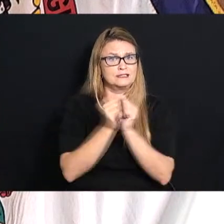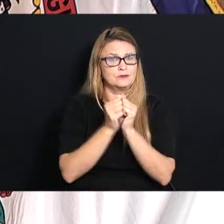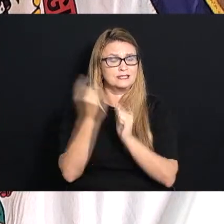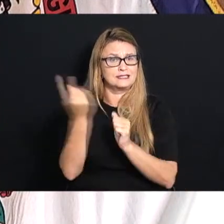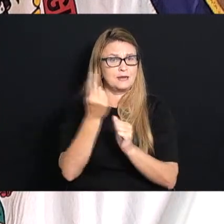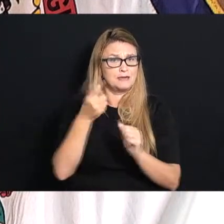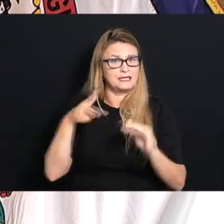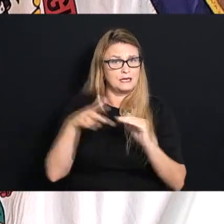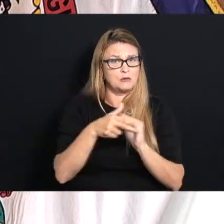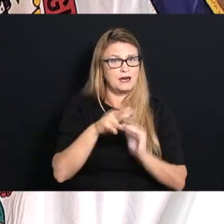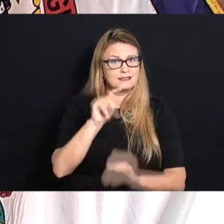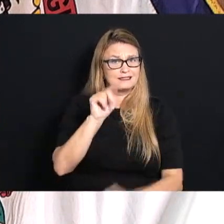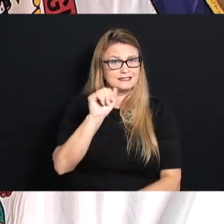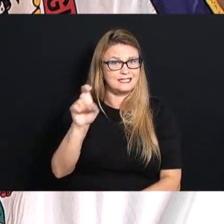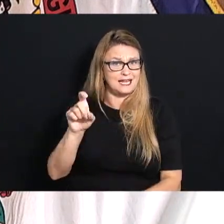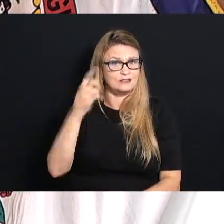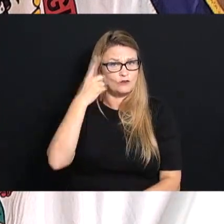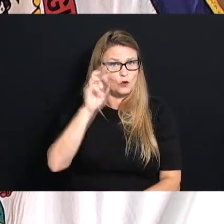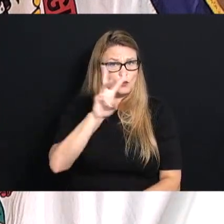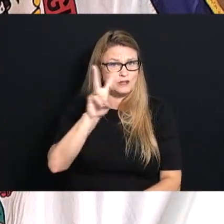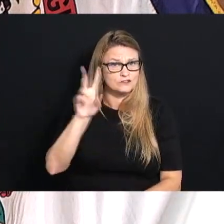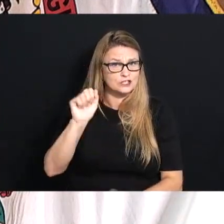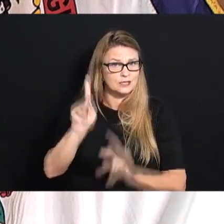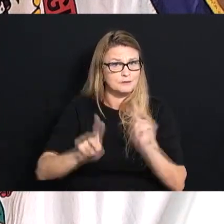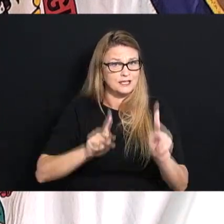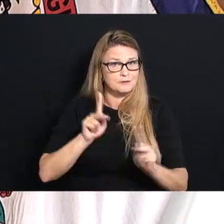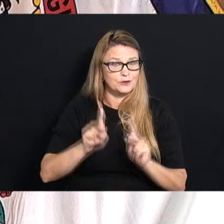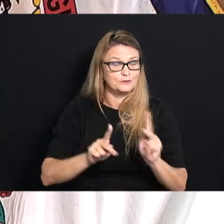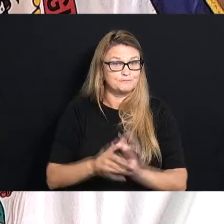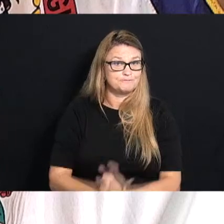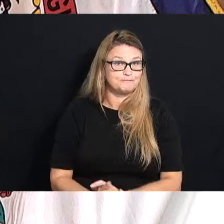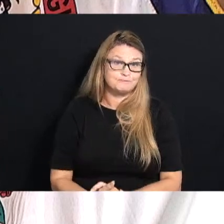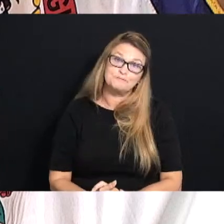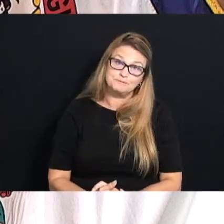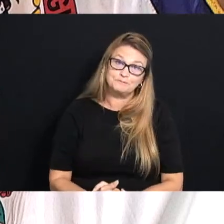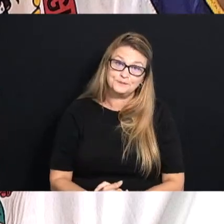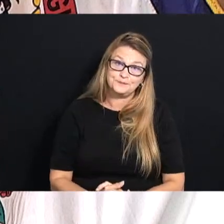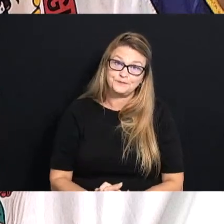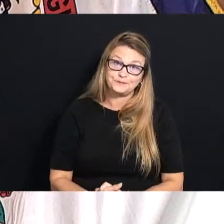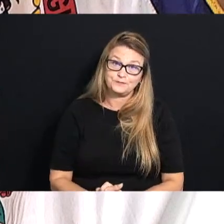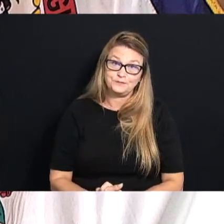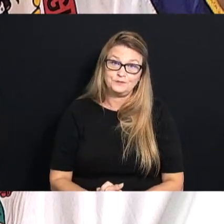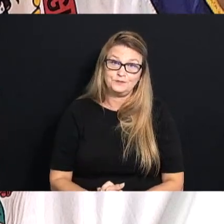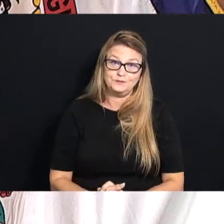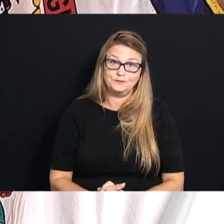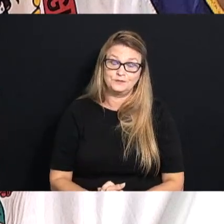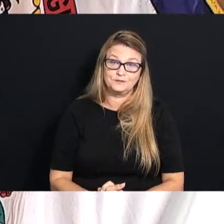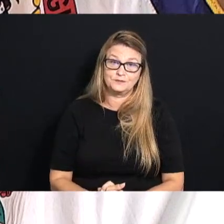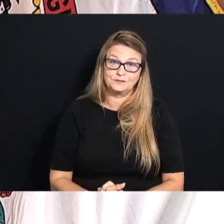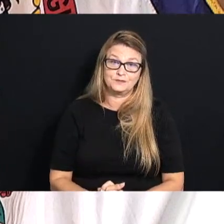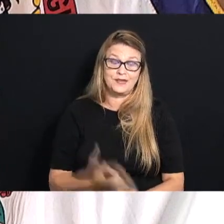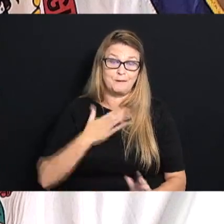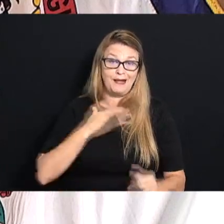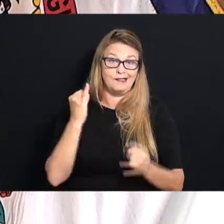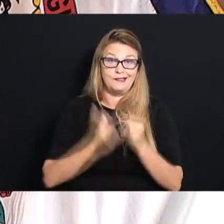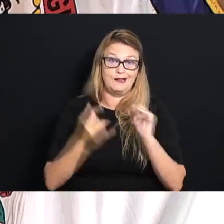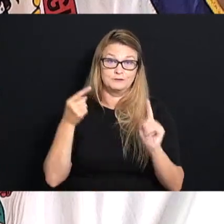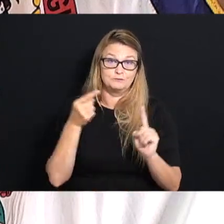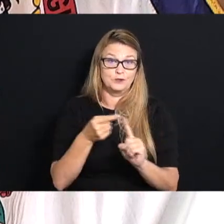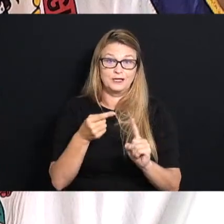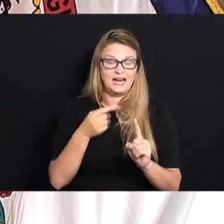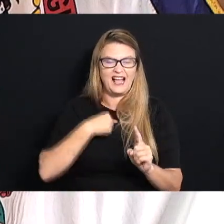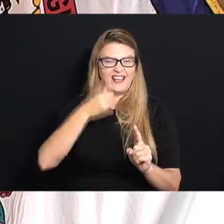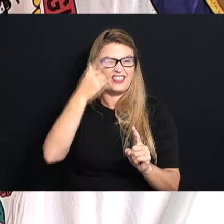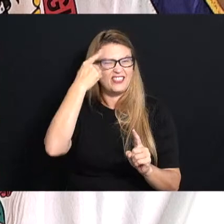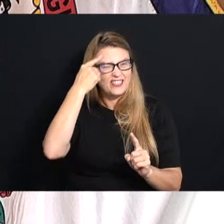West Virginia, but we got to do it in a mindful way. And the bottom line, you know, I thank